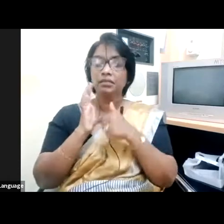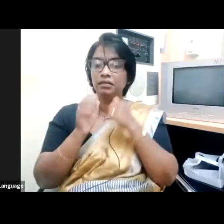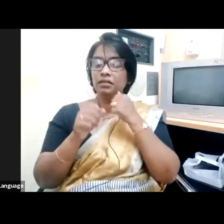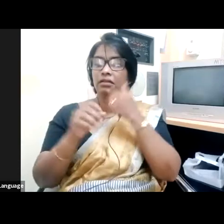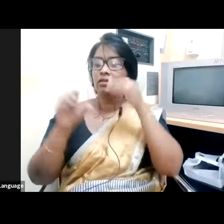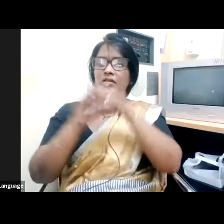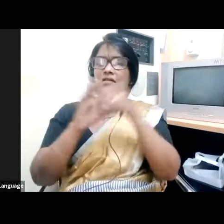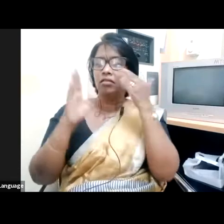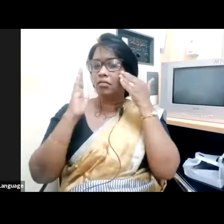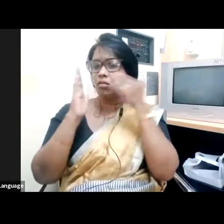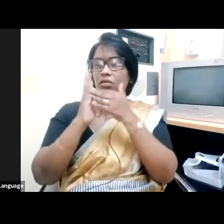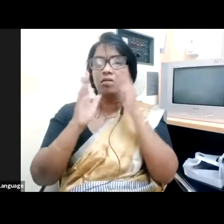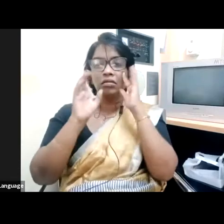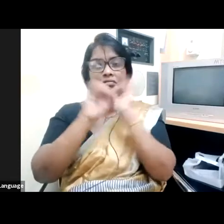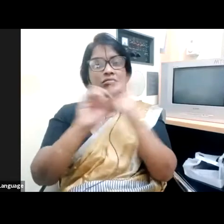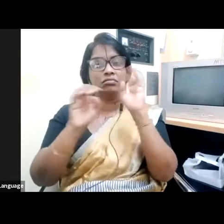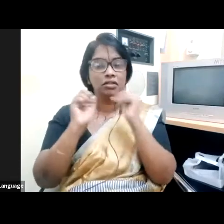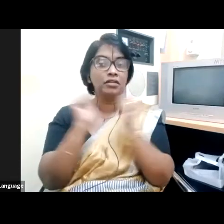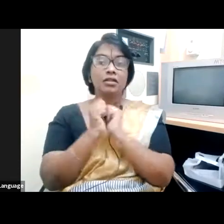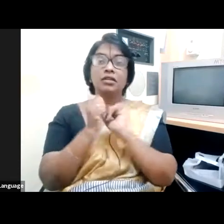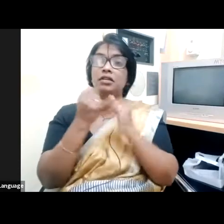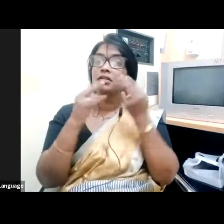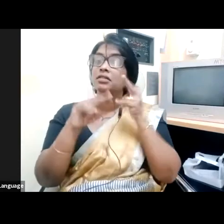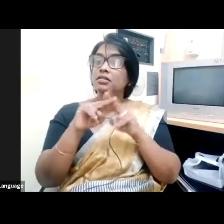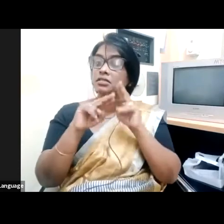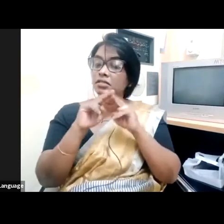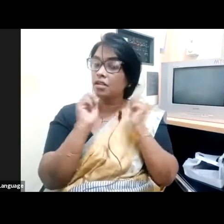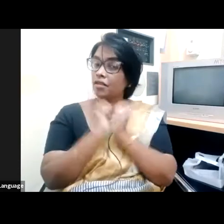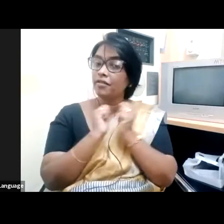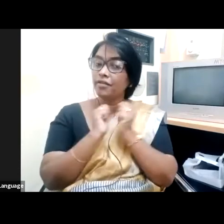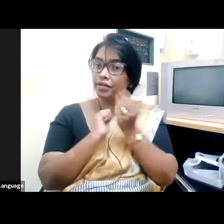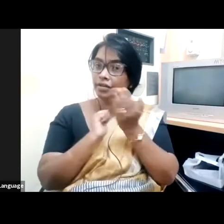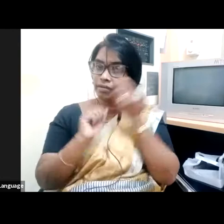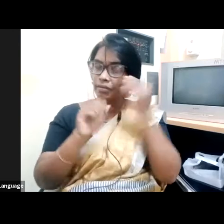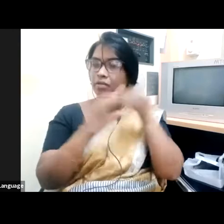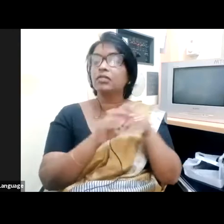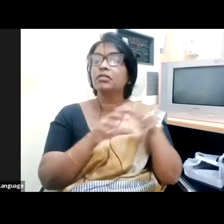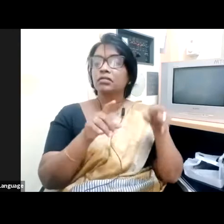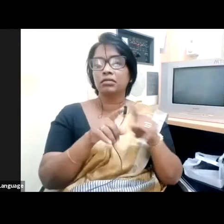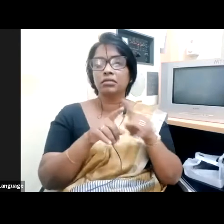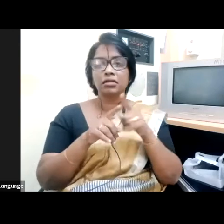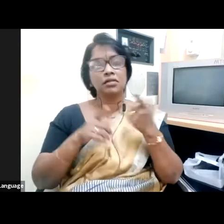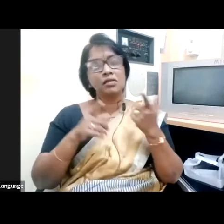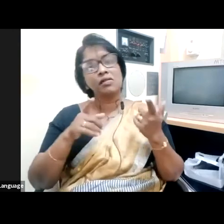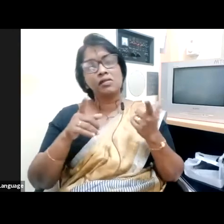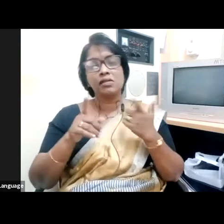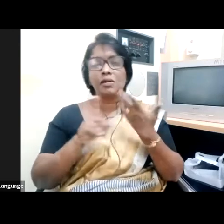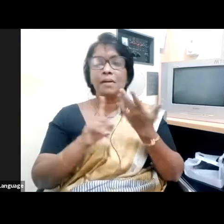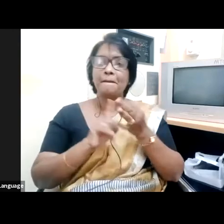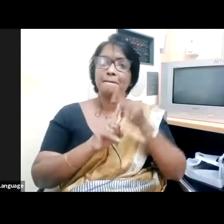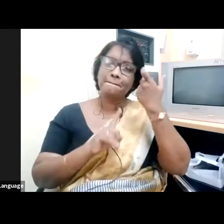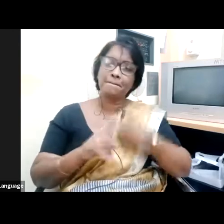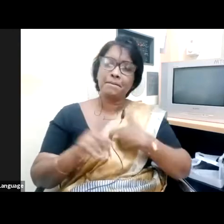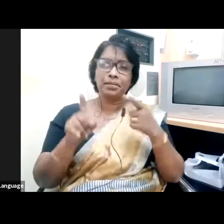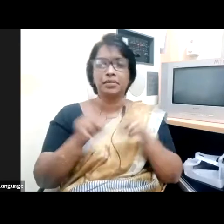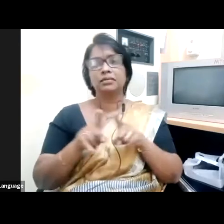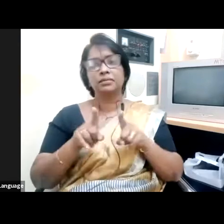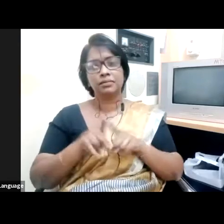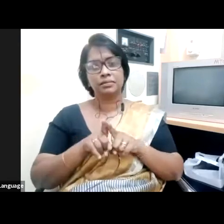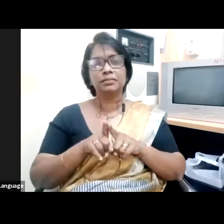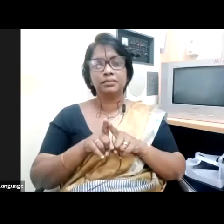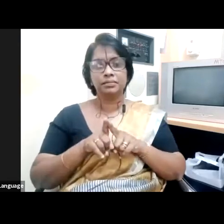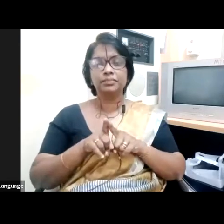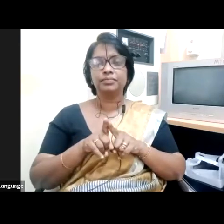work with us, and in general, even on a more personal note, perhaps in the home, within our